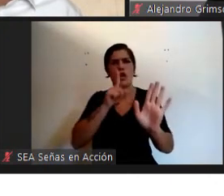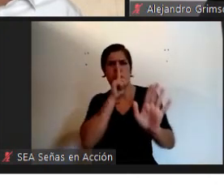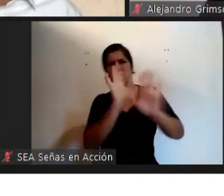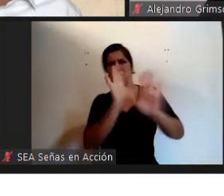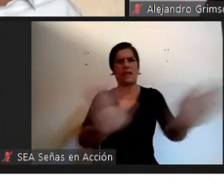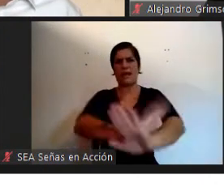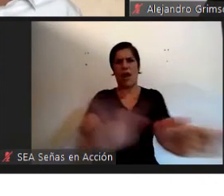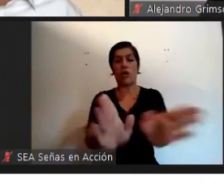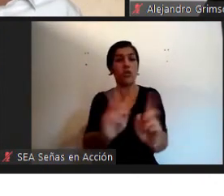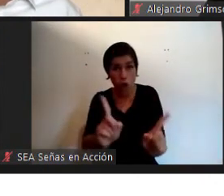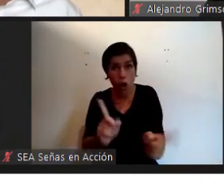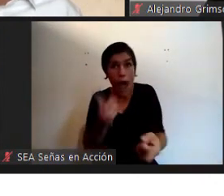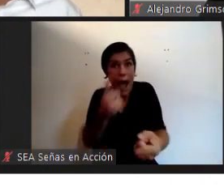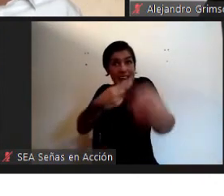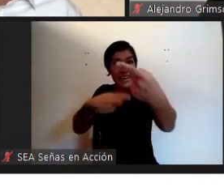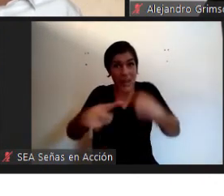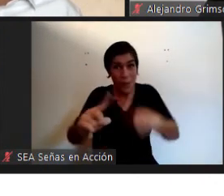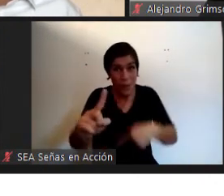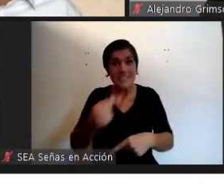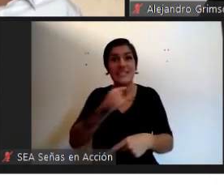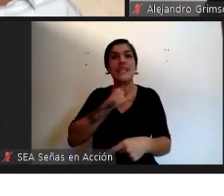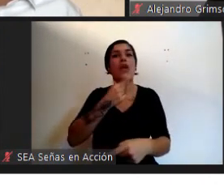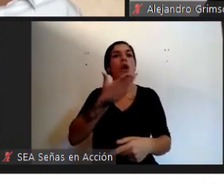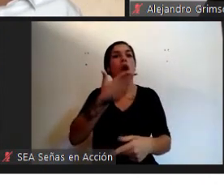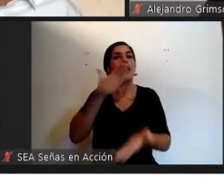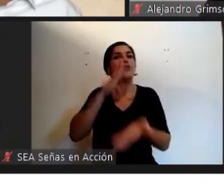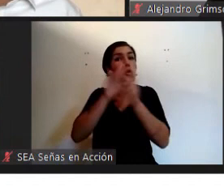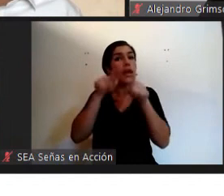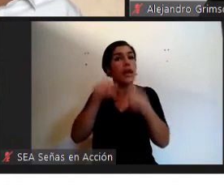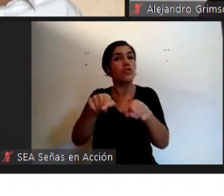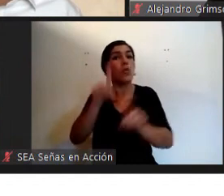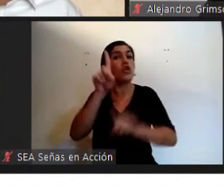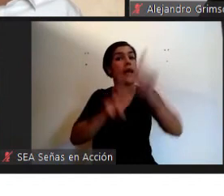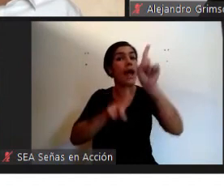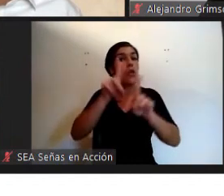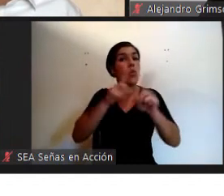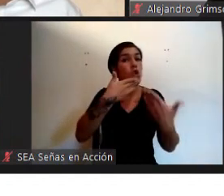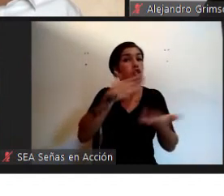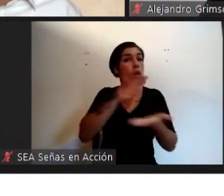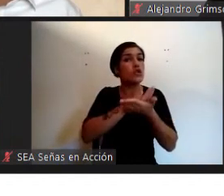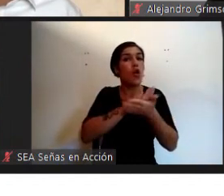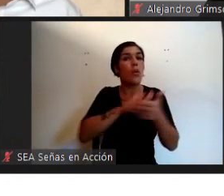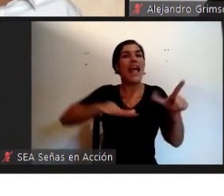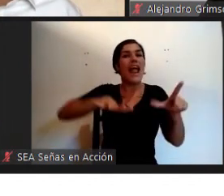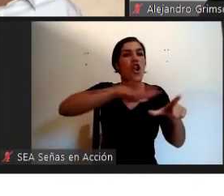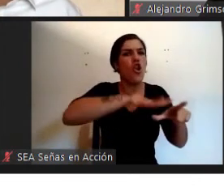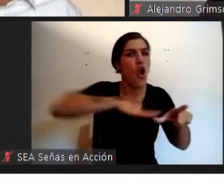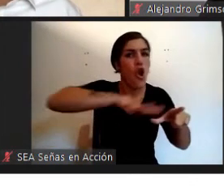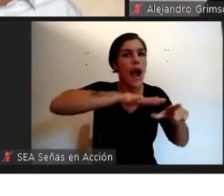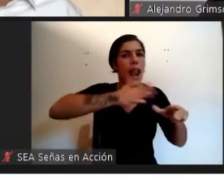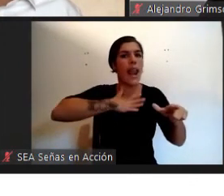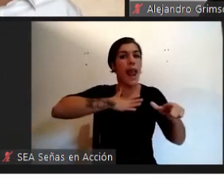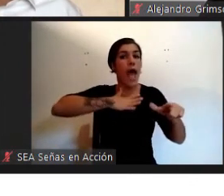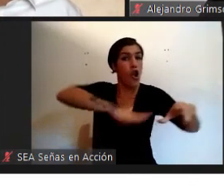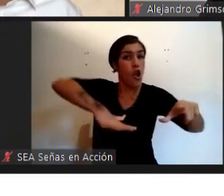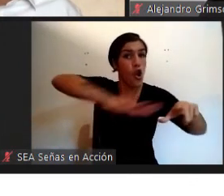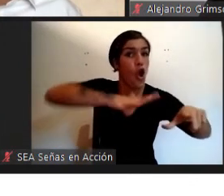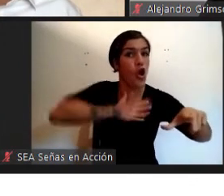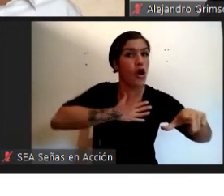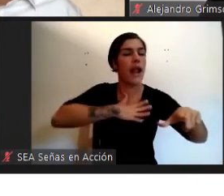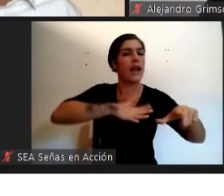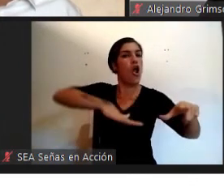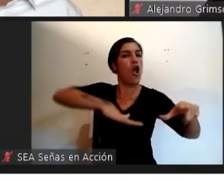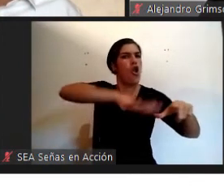from the equation. However, when you talk about going back to the local, you talked about neglecting